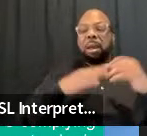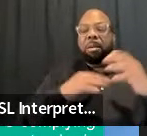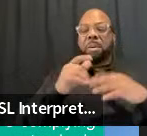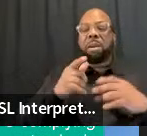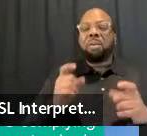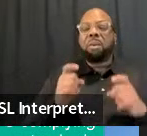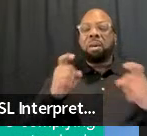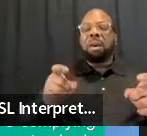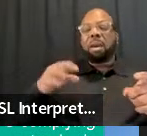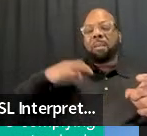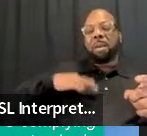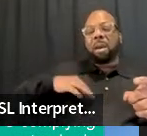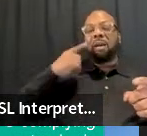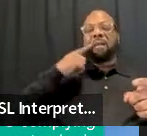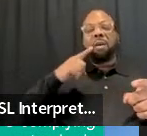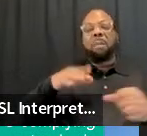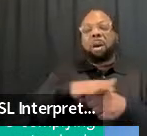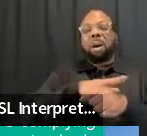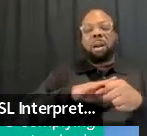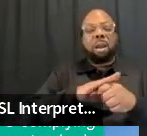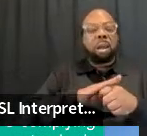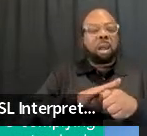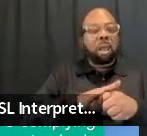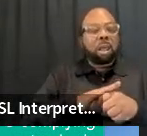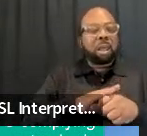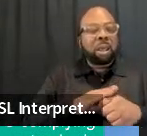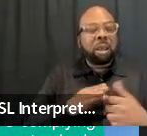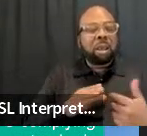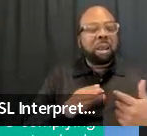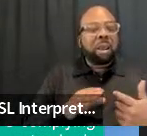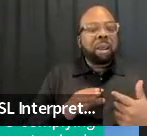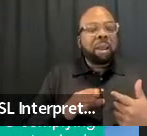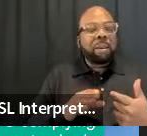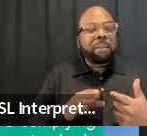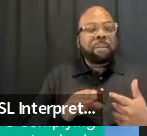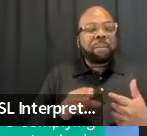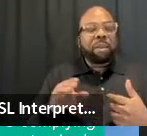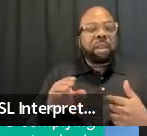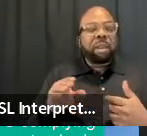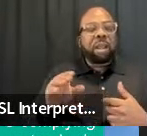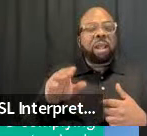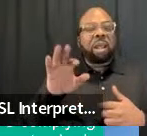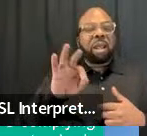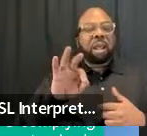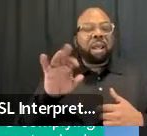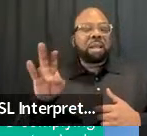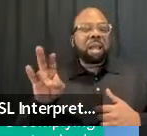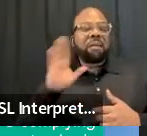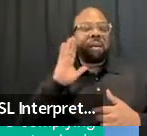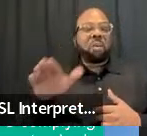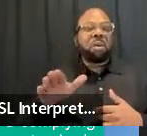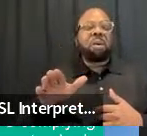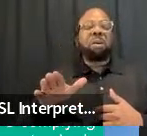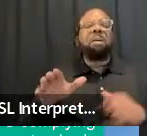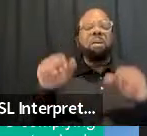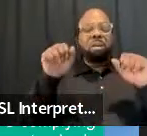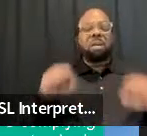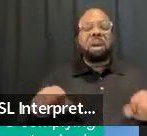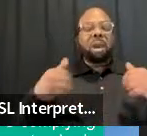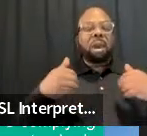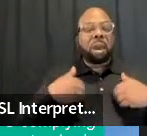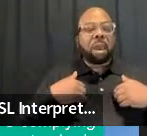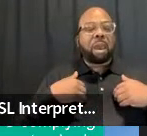do by Local Law 97, these buildings would become eligible for the floor area exemption. While